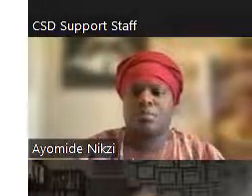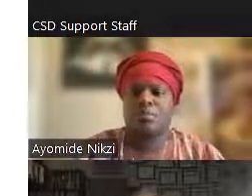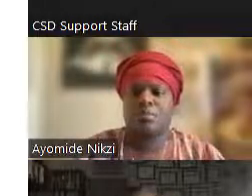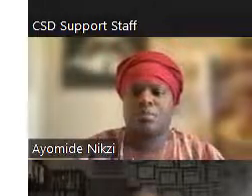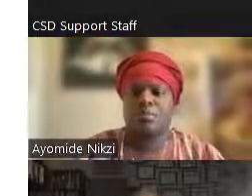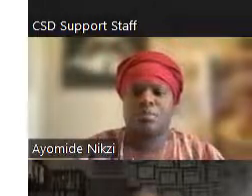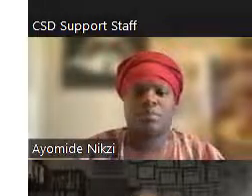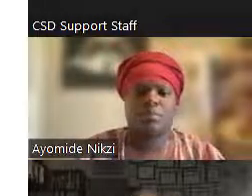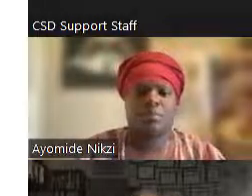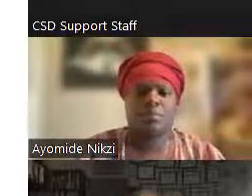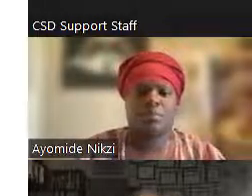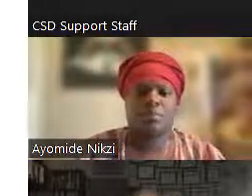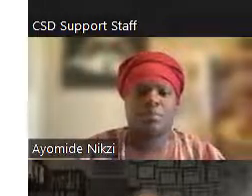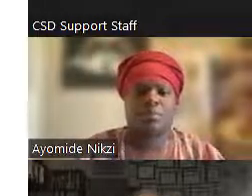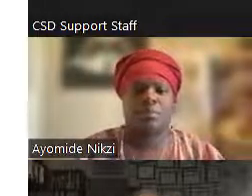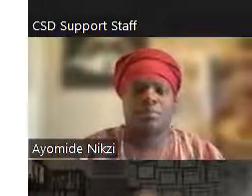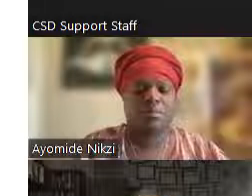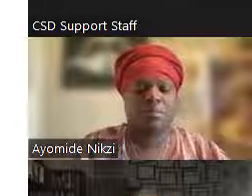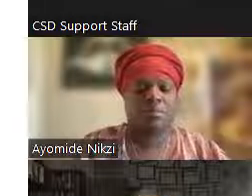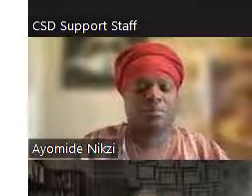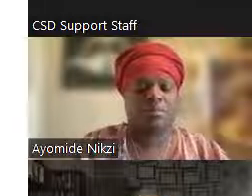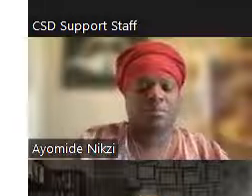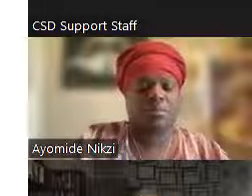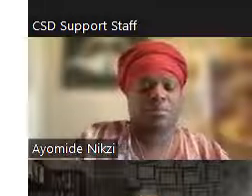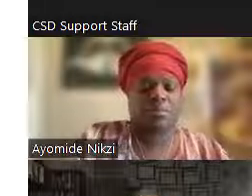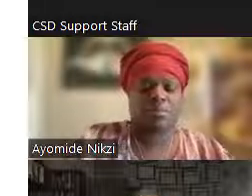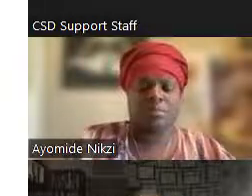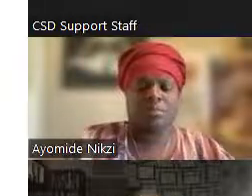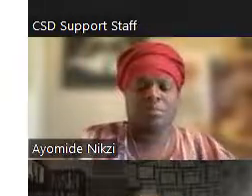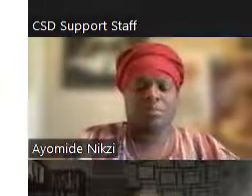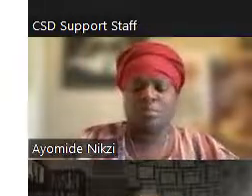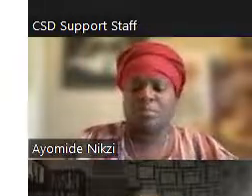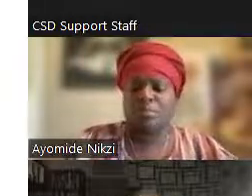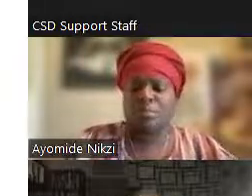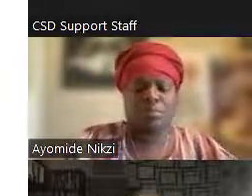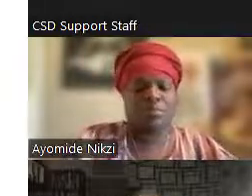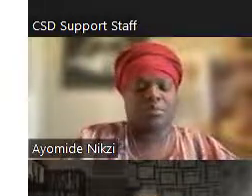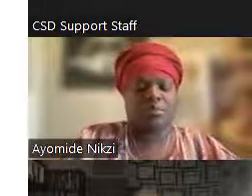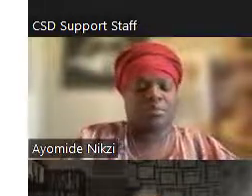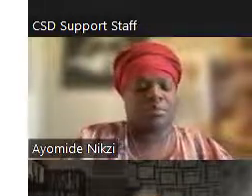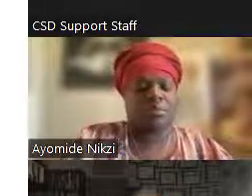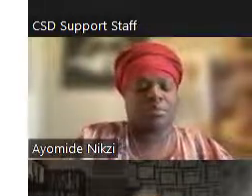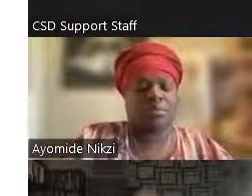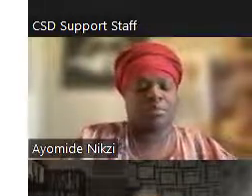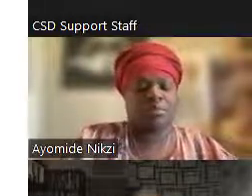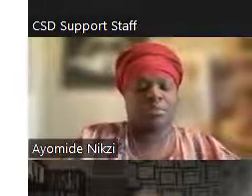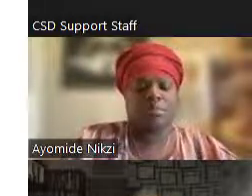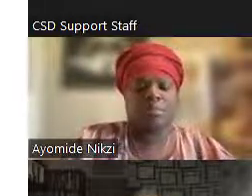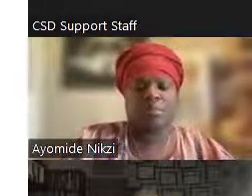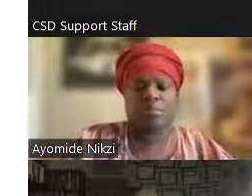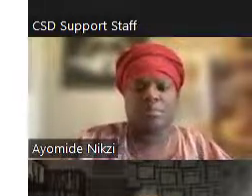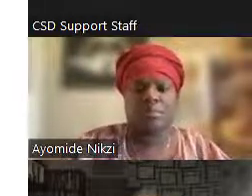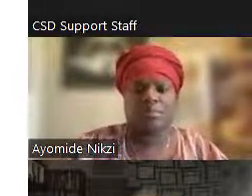Q&A. We hope to use this feature to help guide our conversations during the meeting and future meetings and